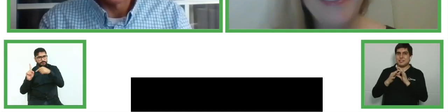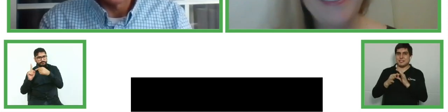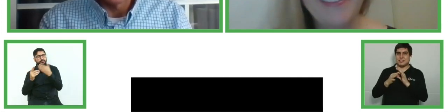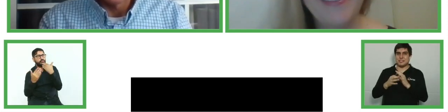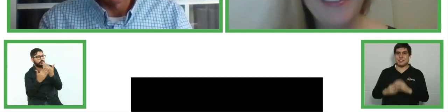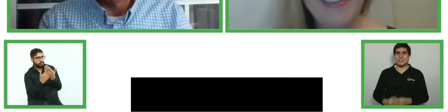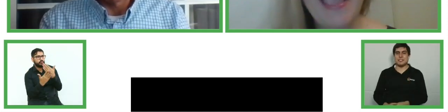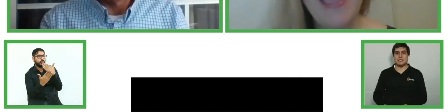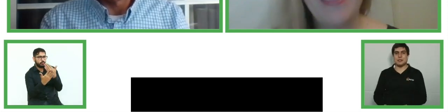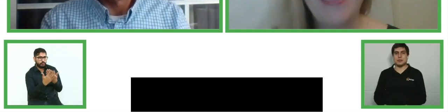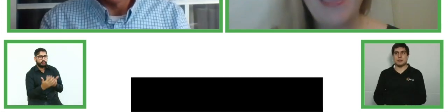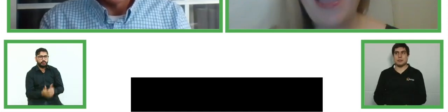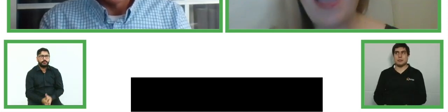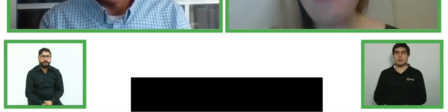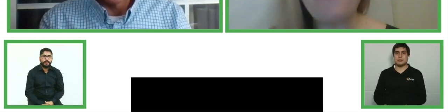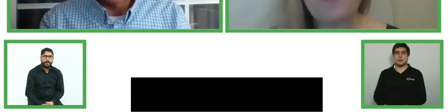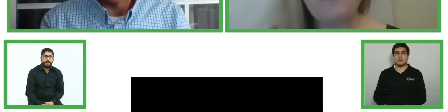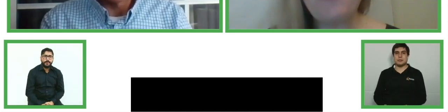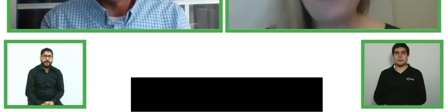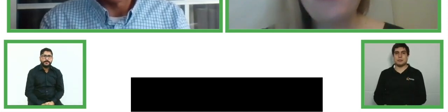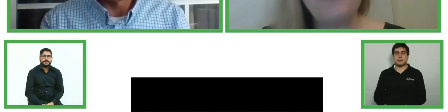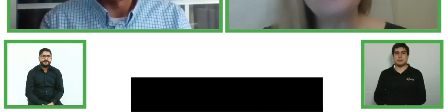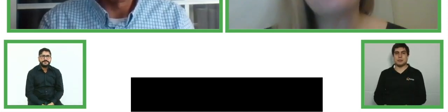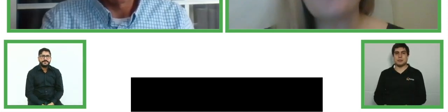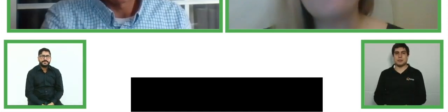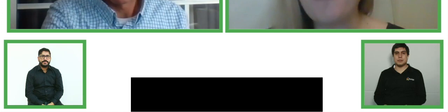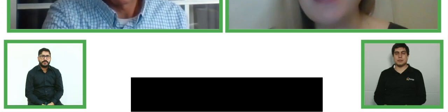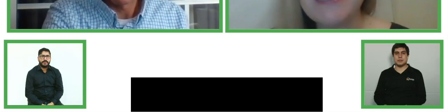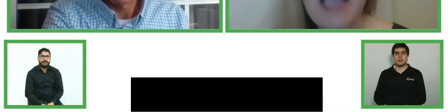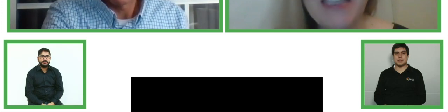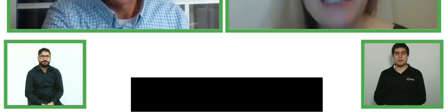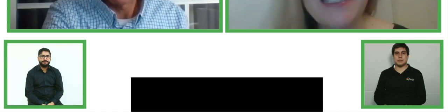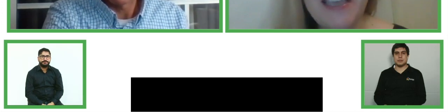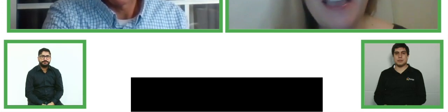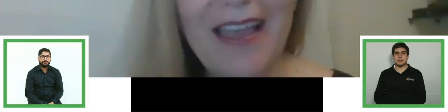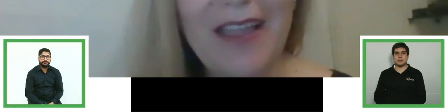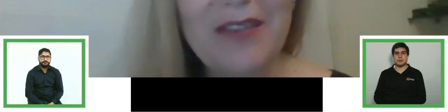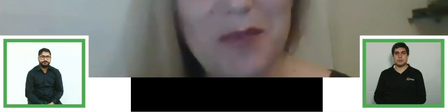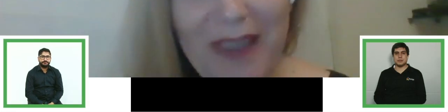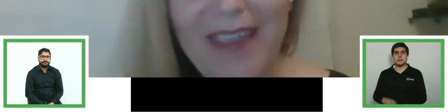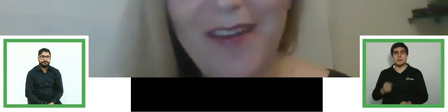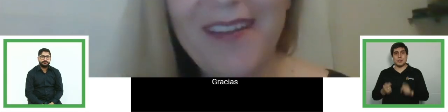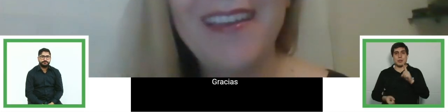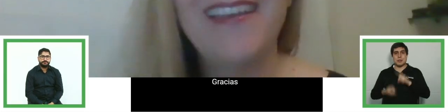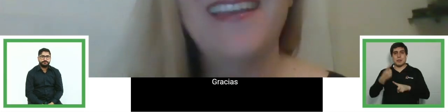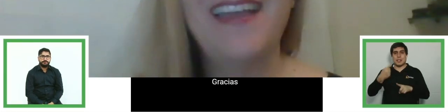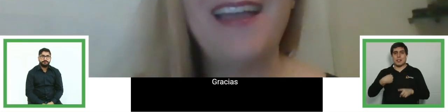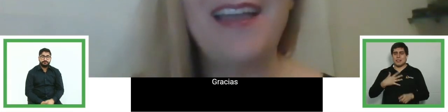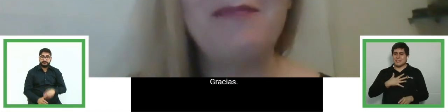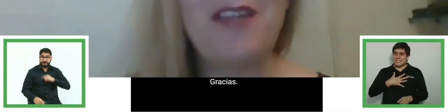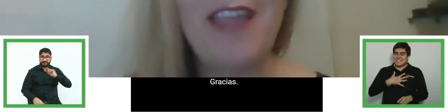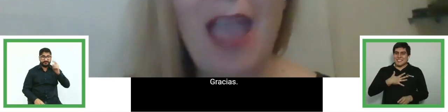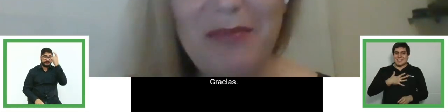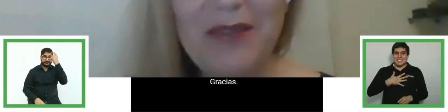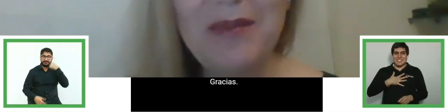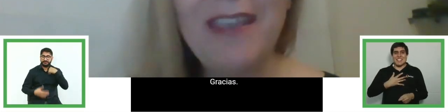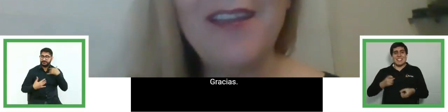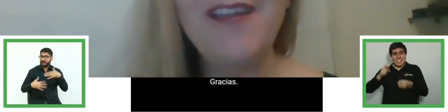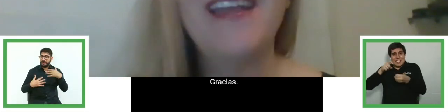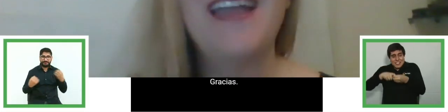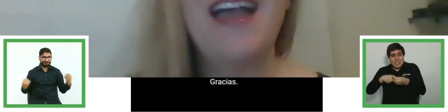First of all, I'm very excited to be here. I'm very happy to be here. Especially looking at